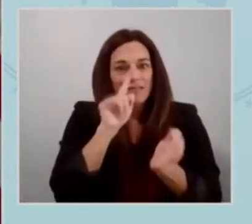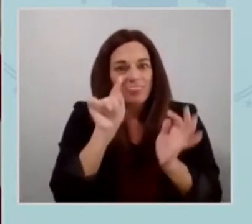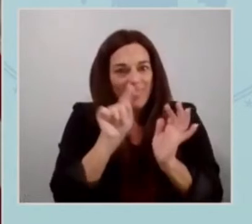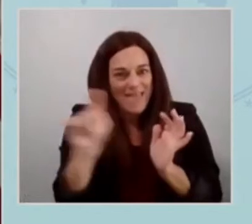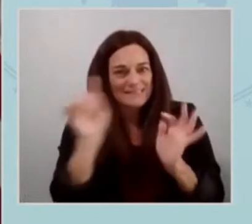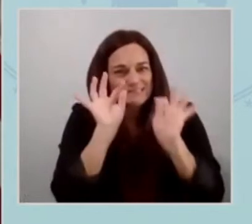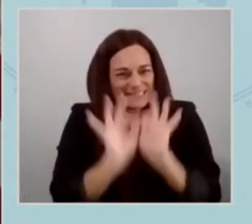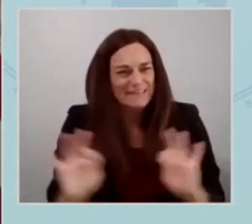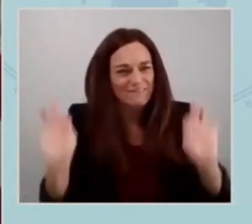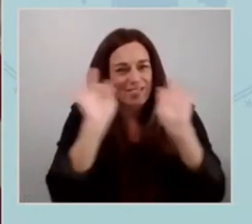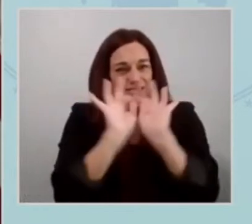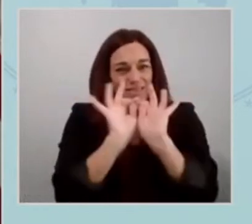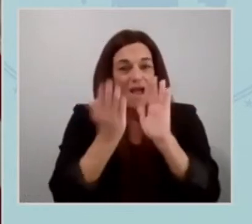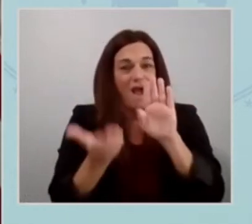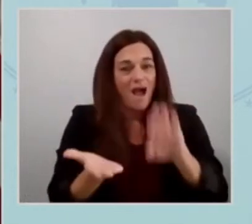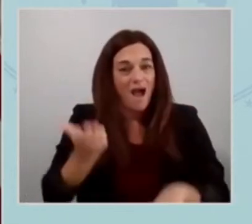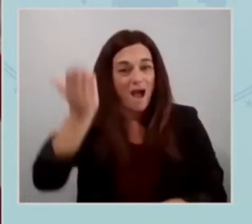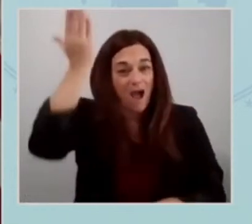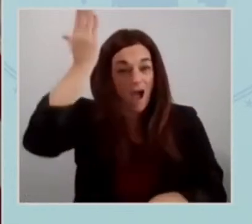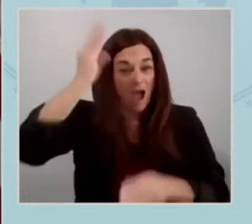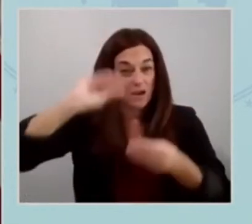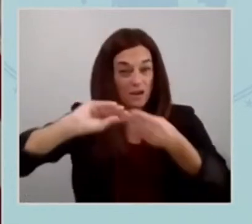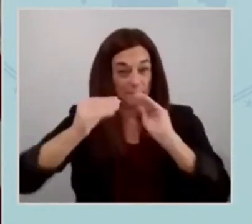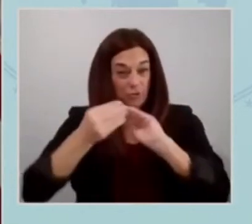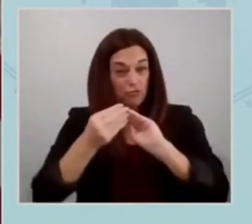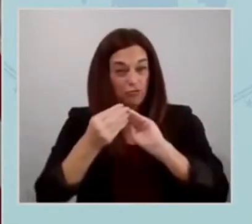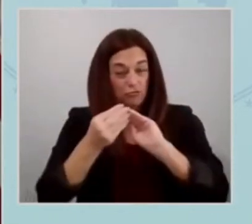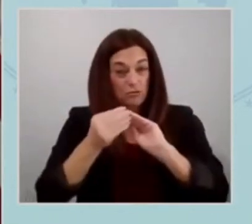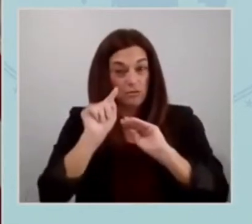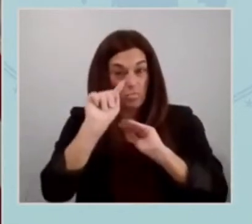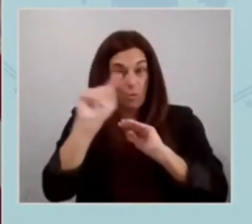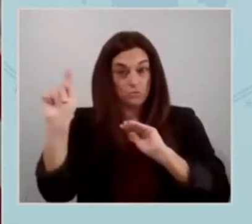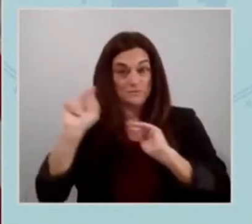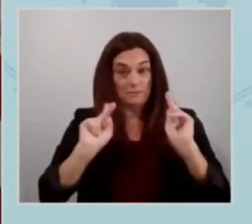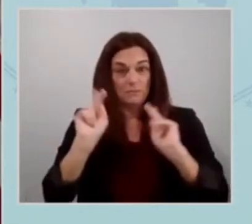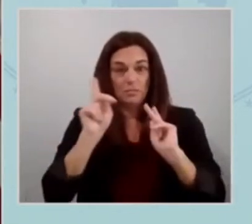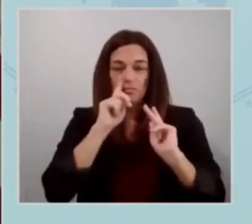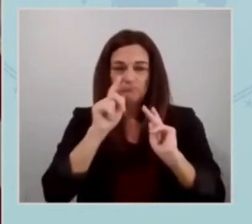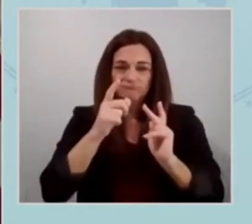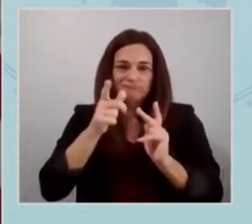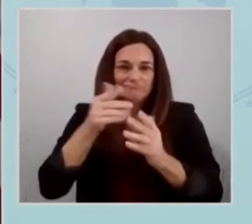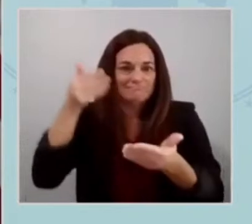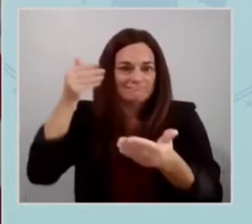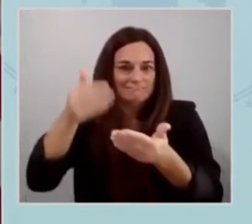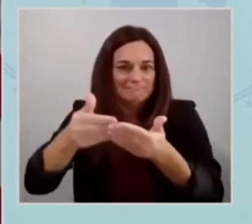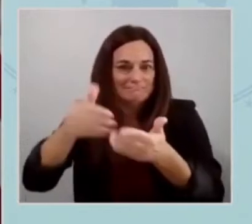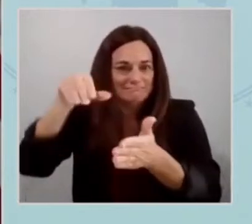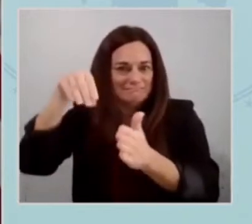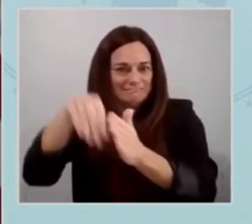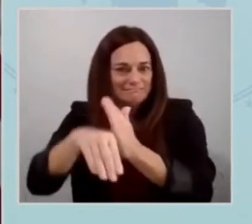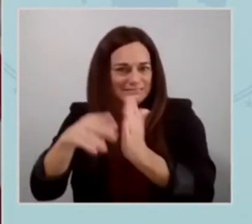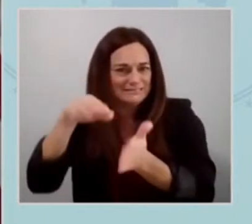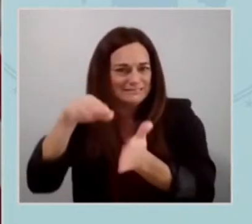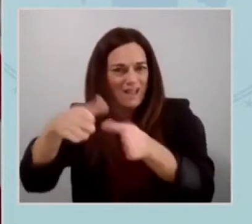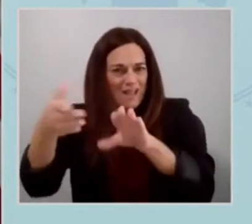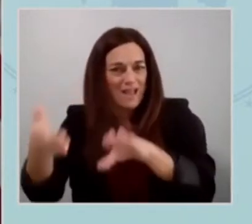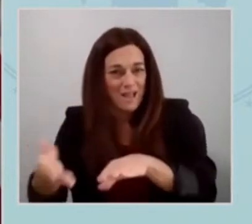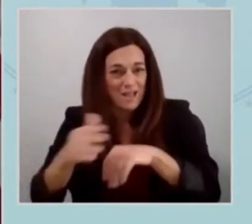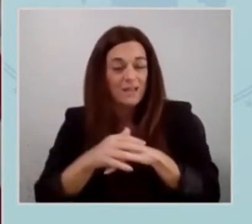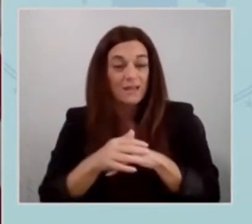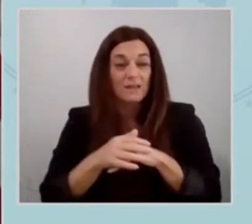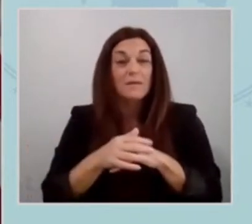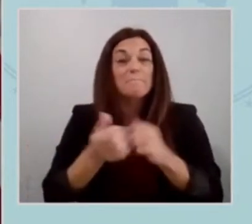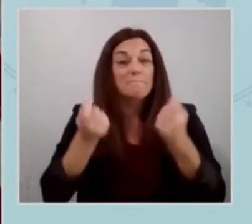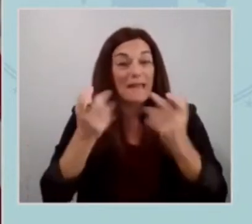to be people who are in nursing homes, because there's significantly high proportion of those are